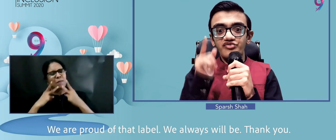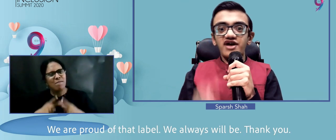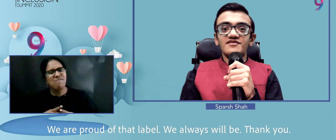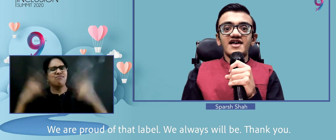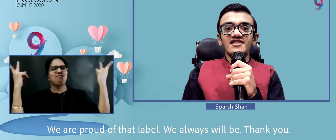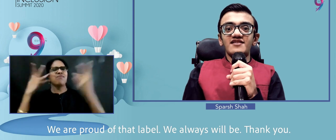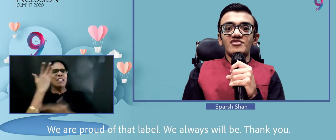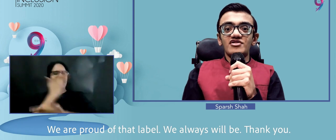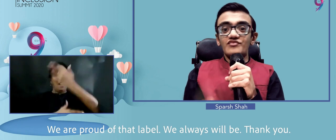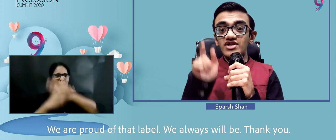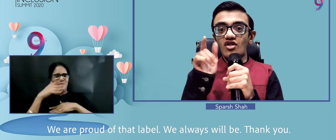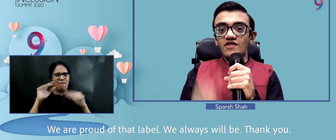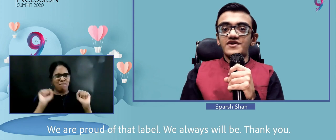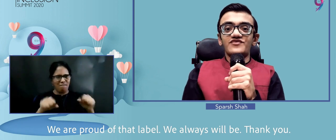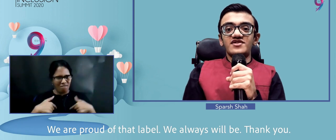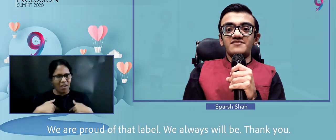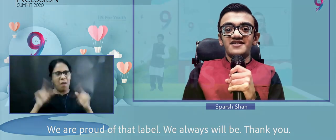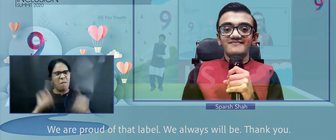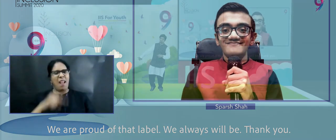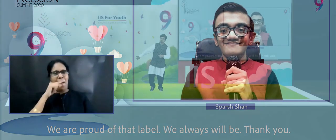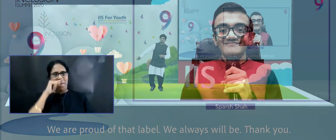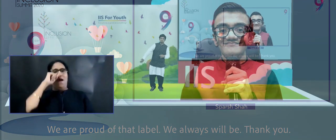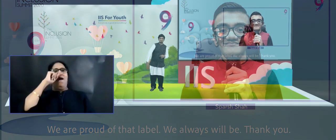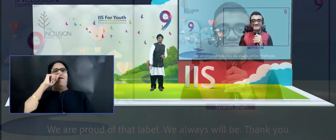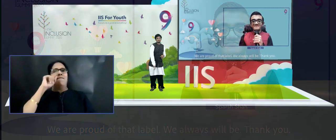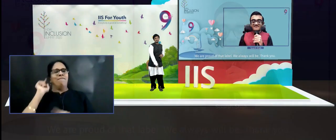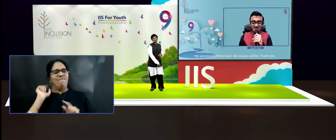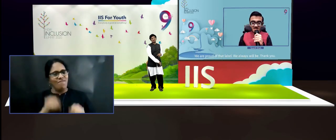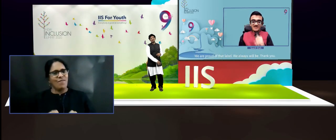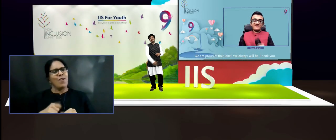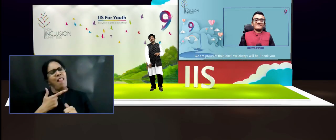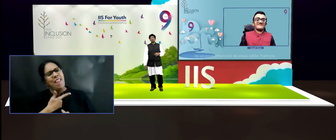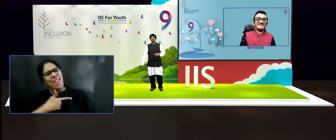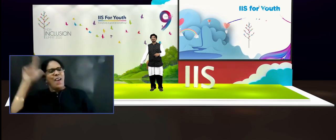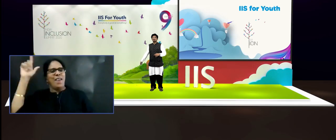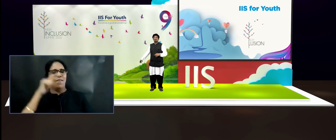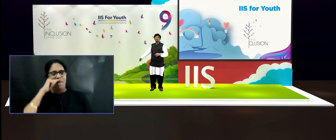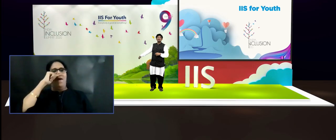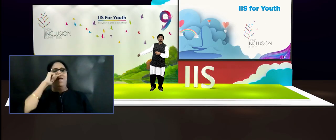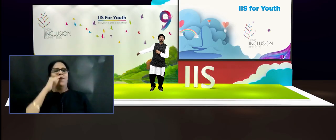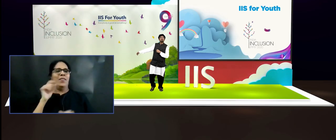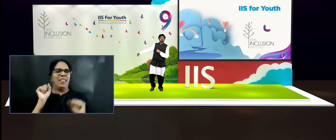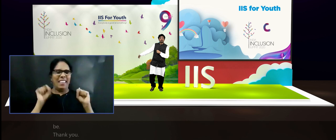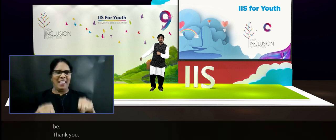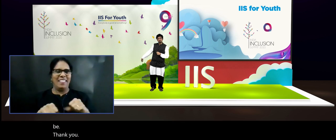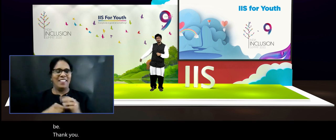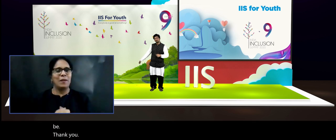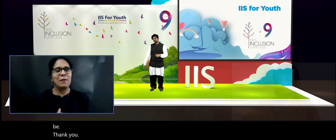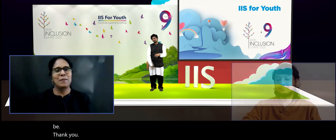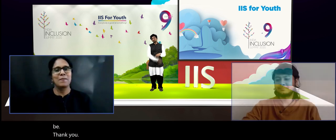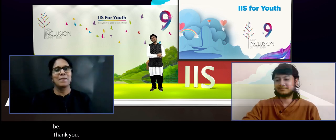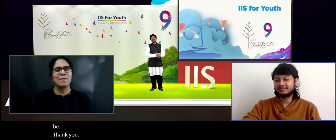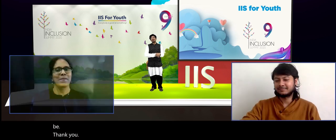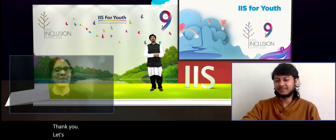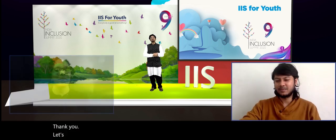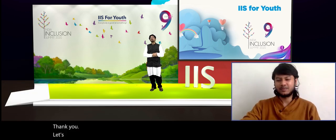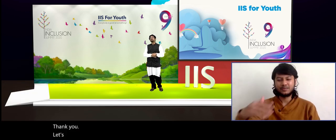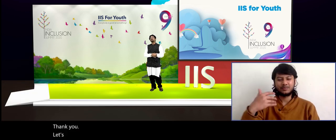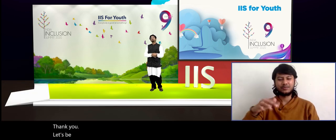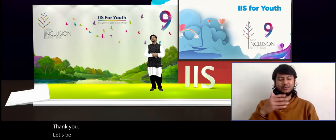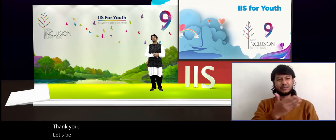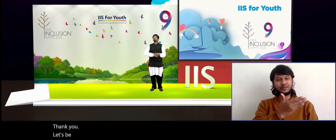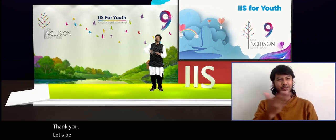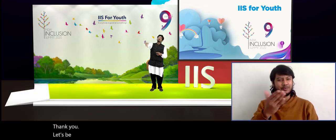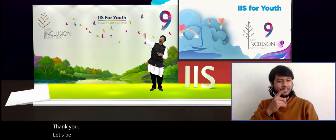We are proud of that label. We always will be. Thank you. Let's be proud. Aasman